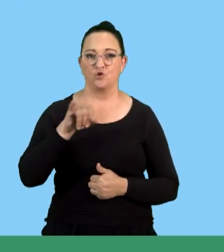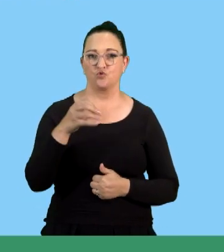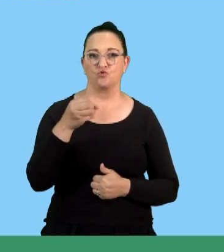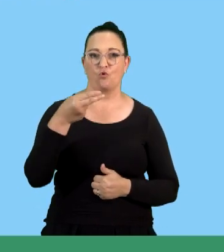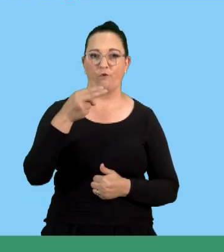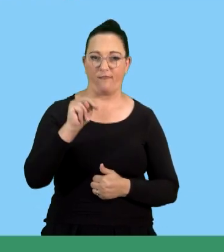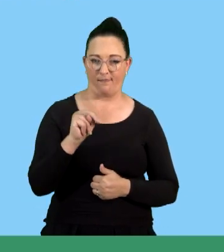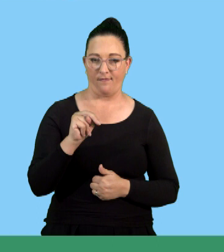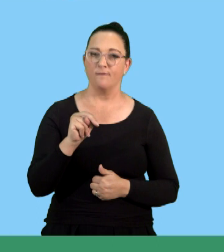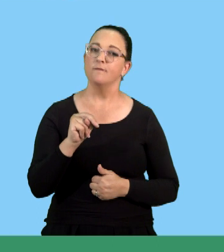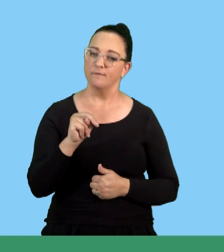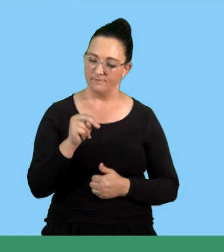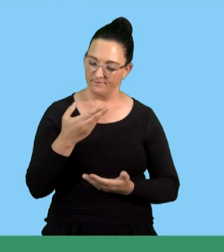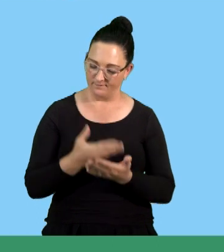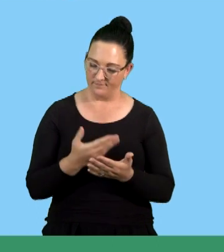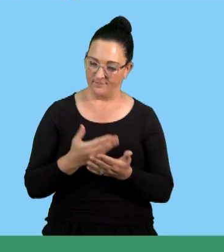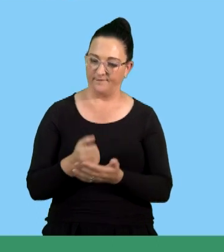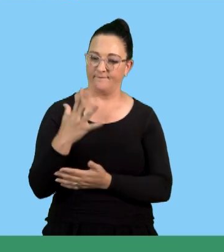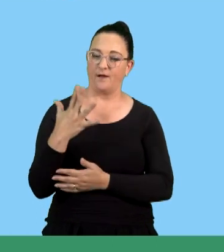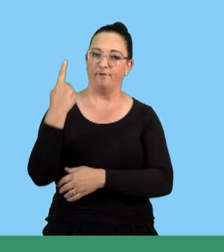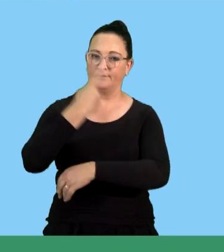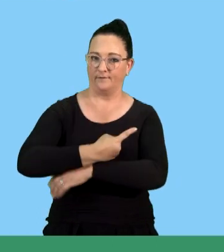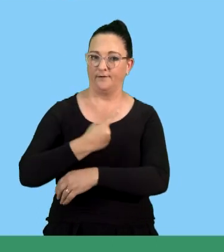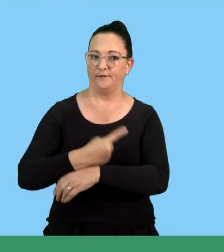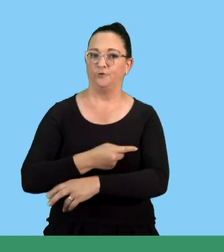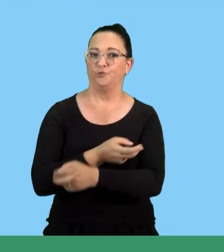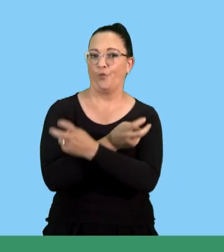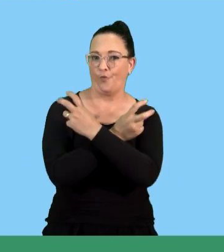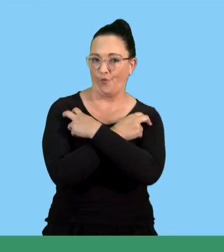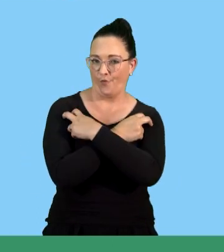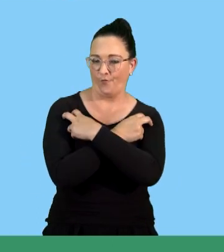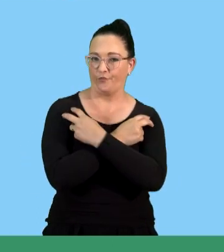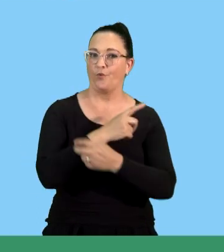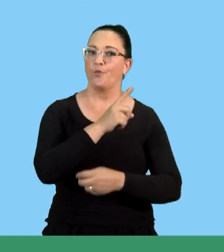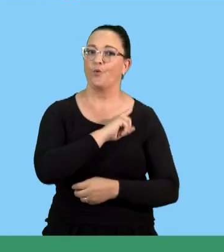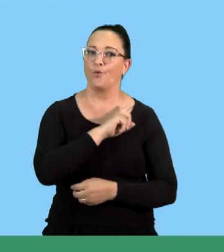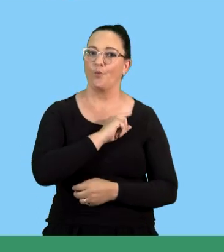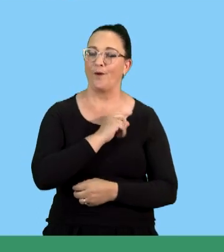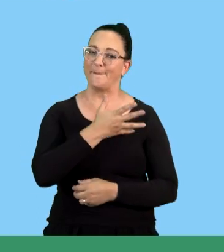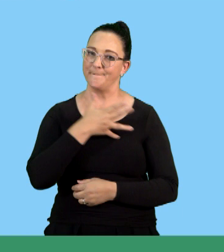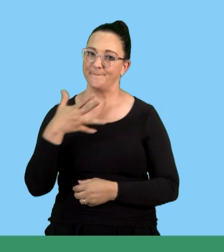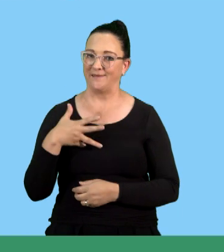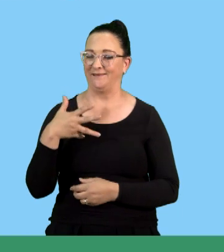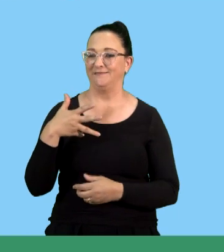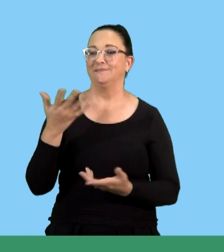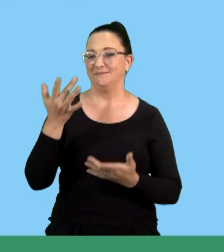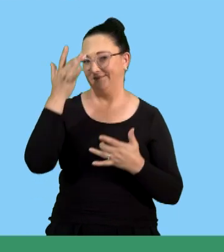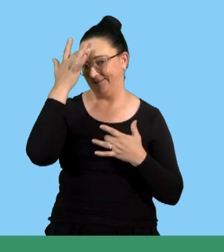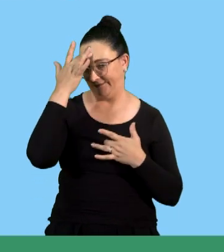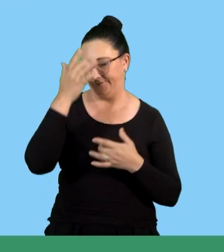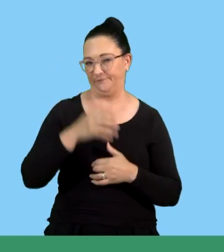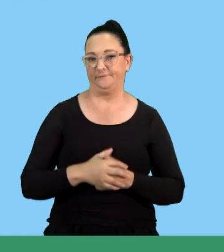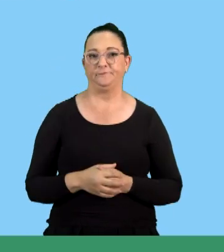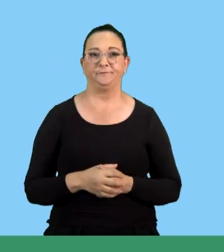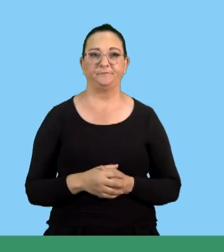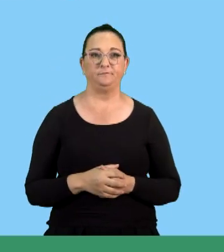given permission to take 5 days off work to attend to his sick mother. So that